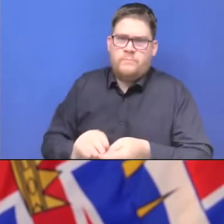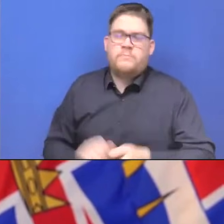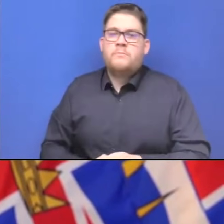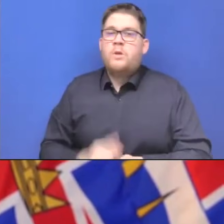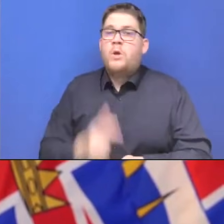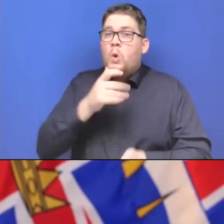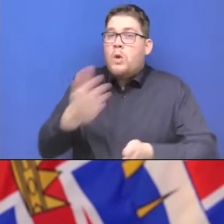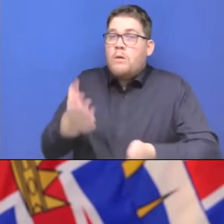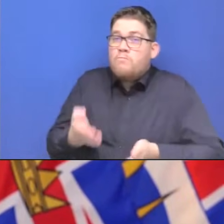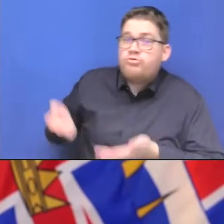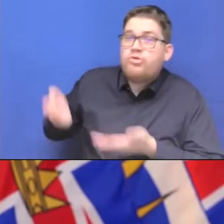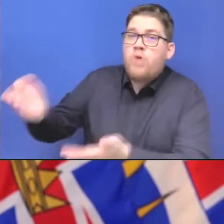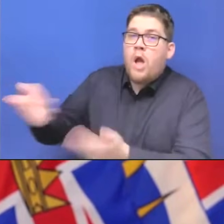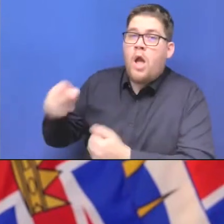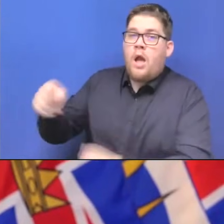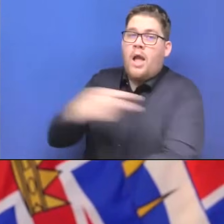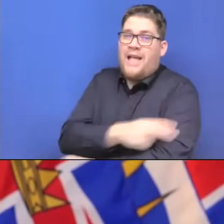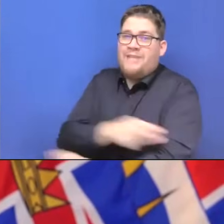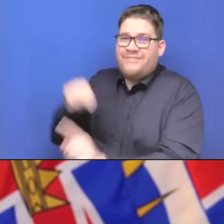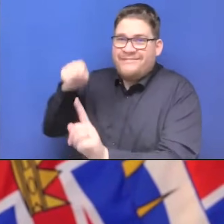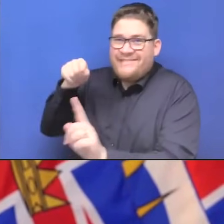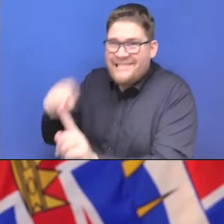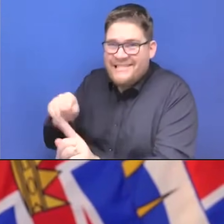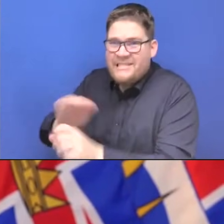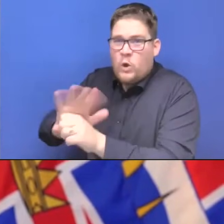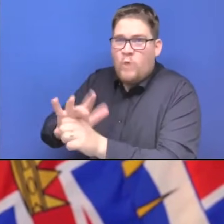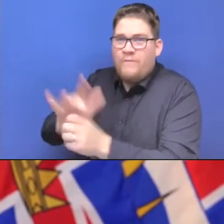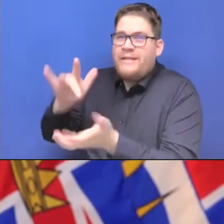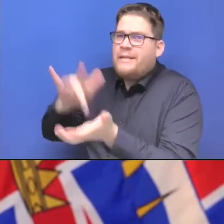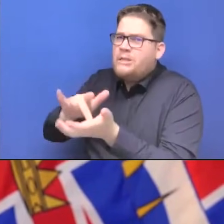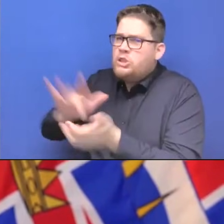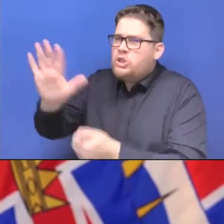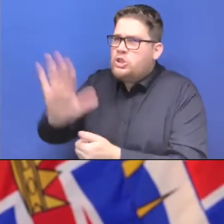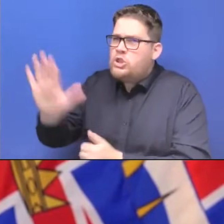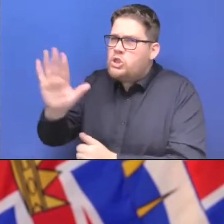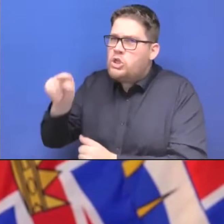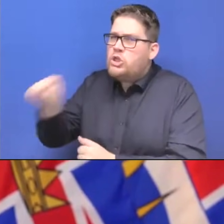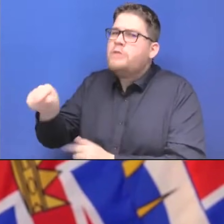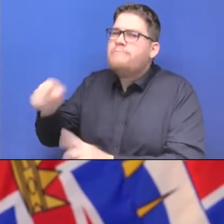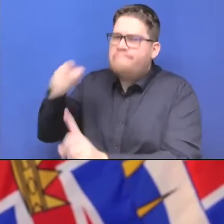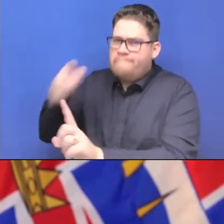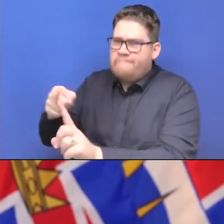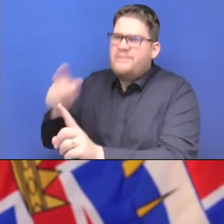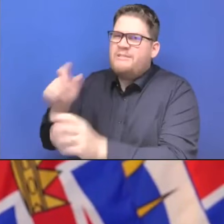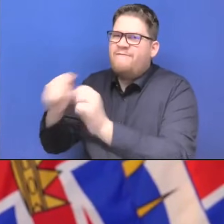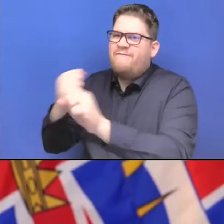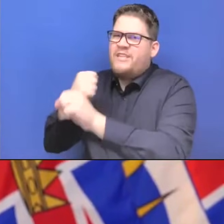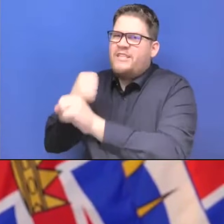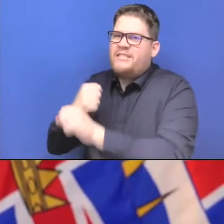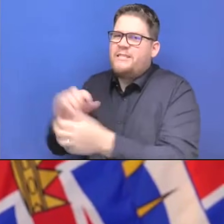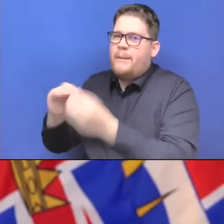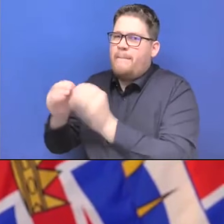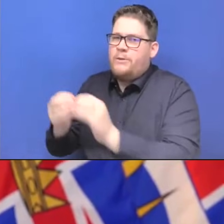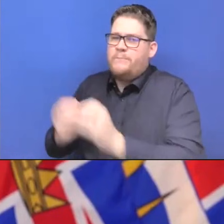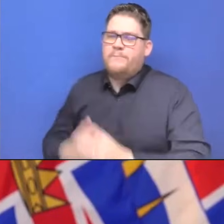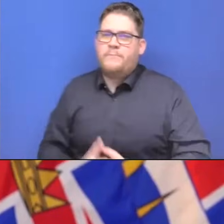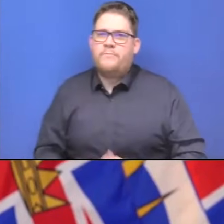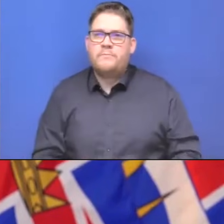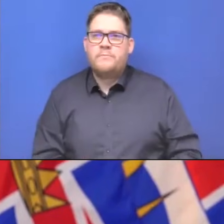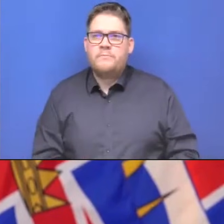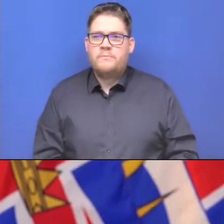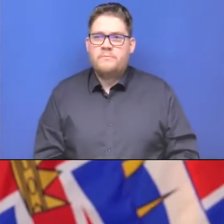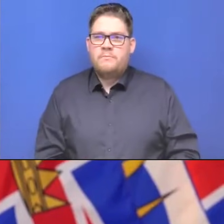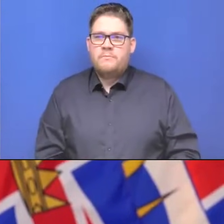as part of their COVID infection that we are now correcting. I will say